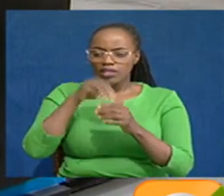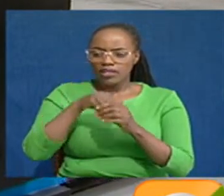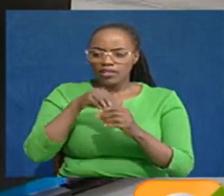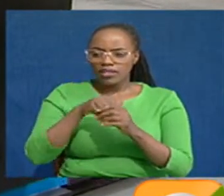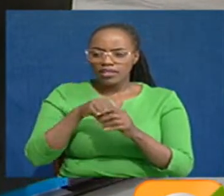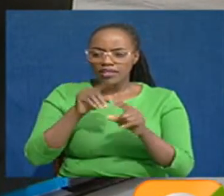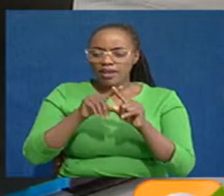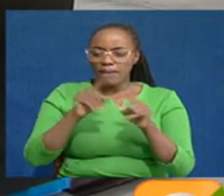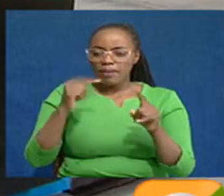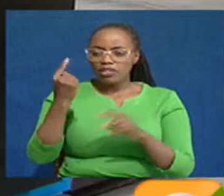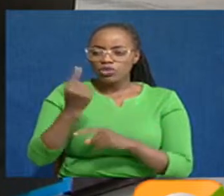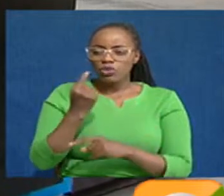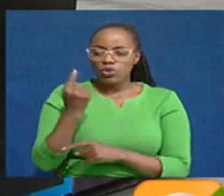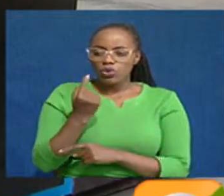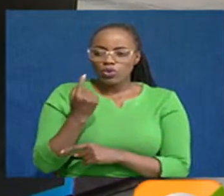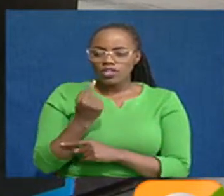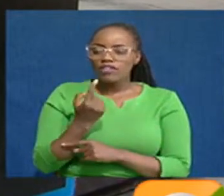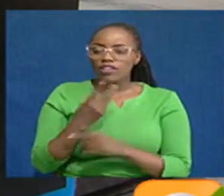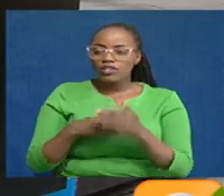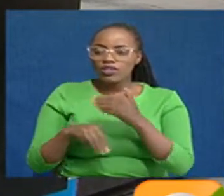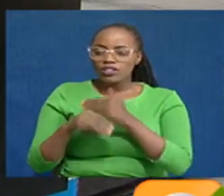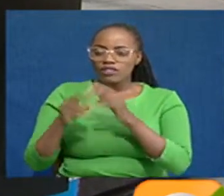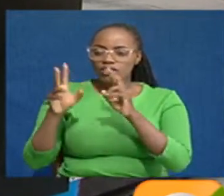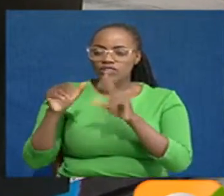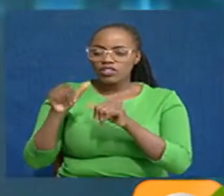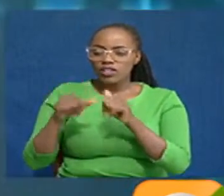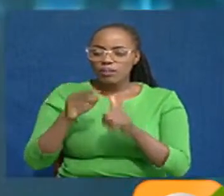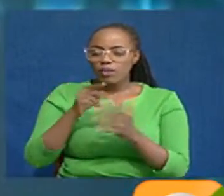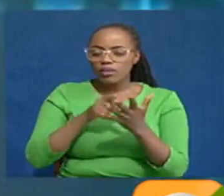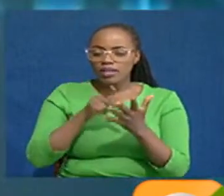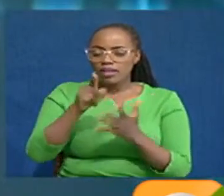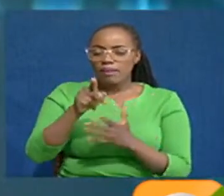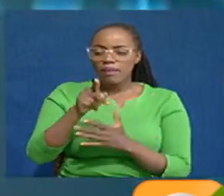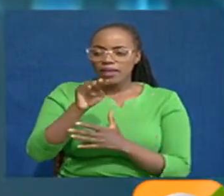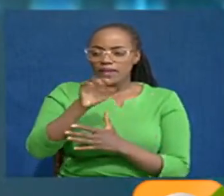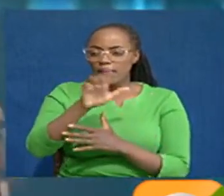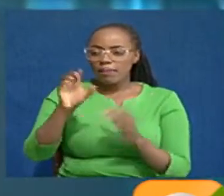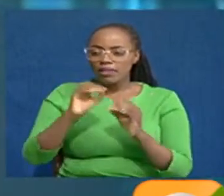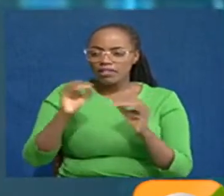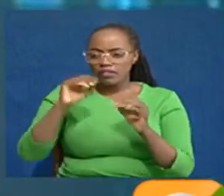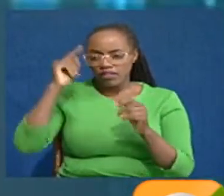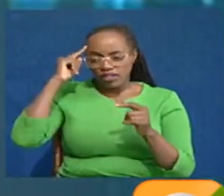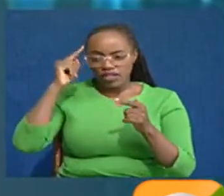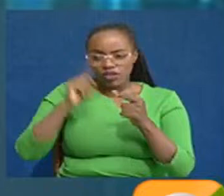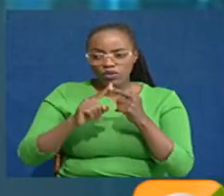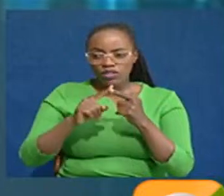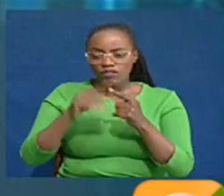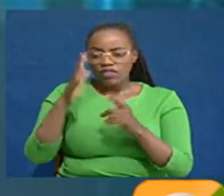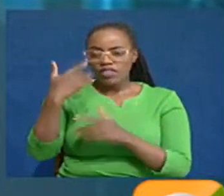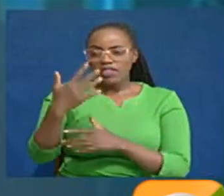But just dovetailing to the issue of pending bills, when you just look at the budget outlook paper,